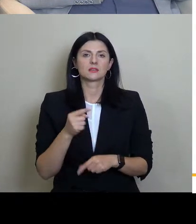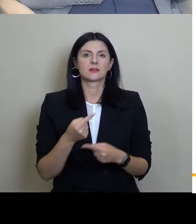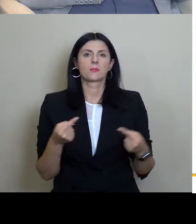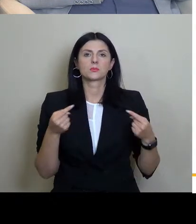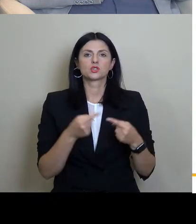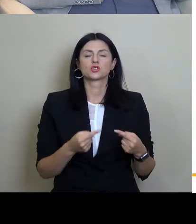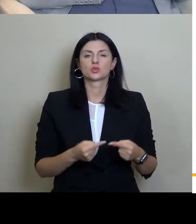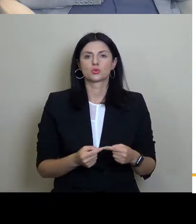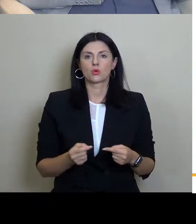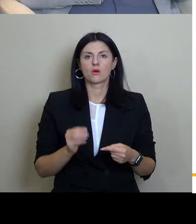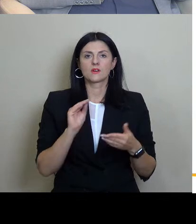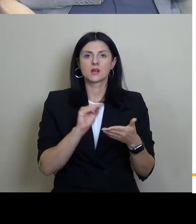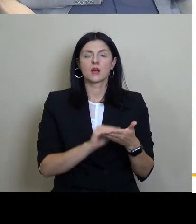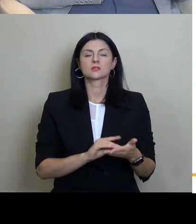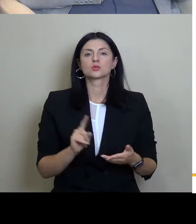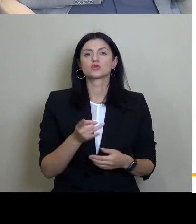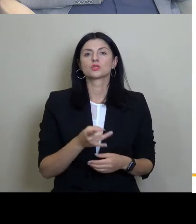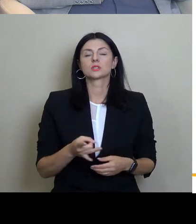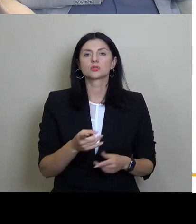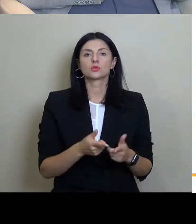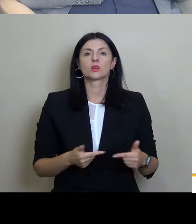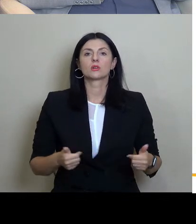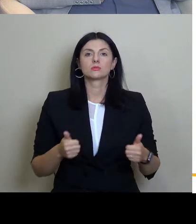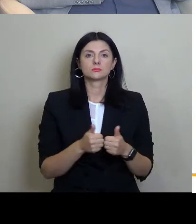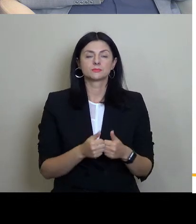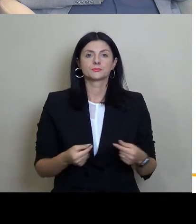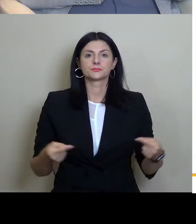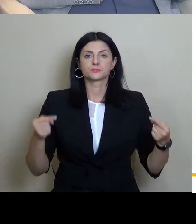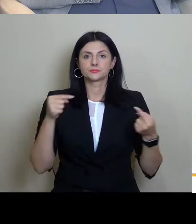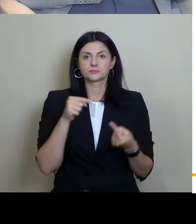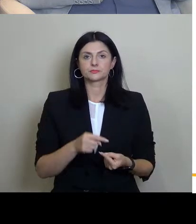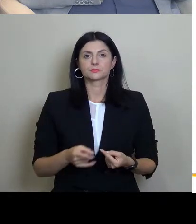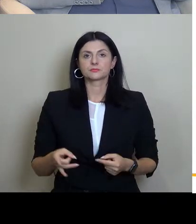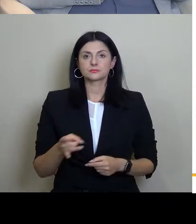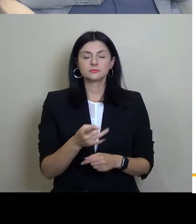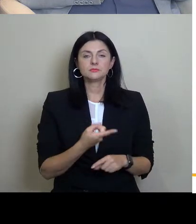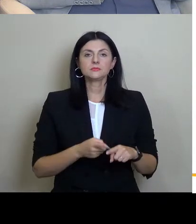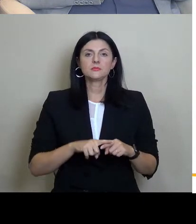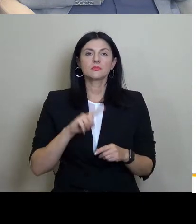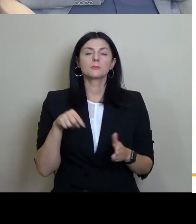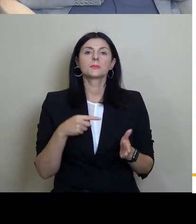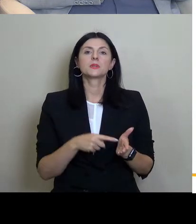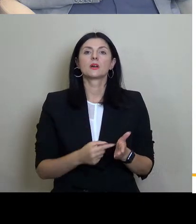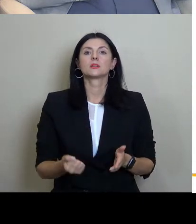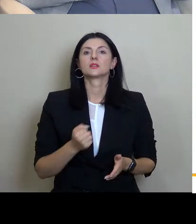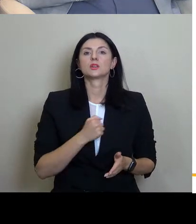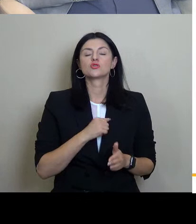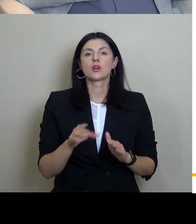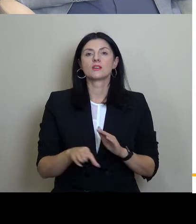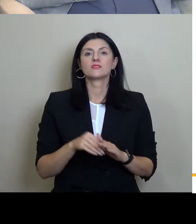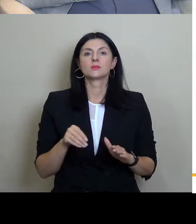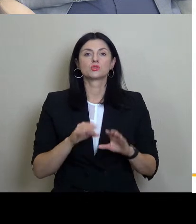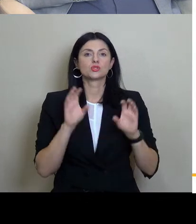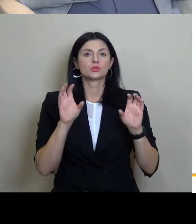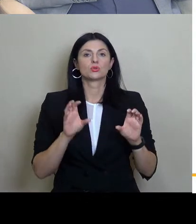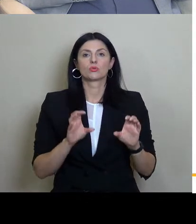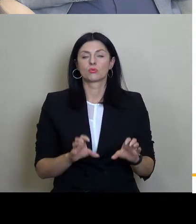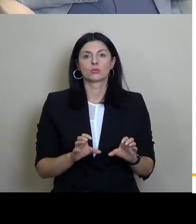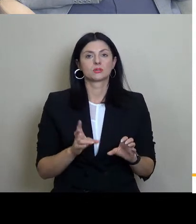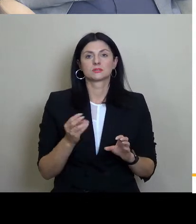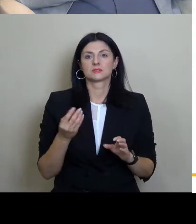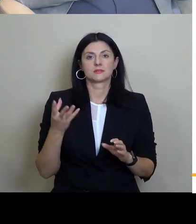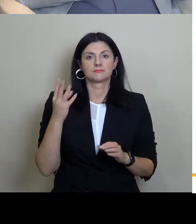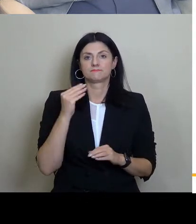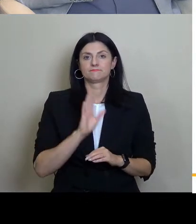mayors, and the law reads that the territorial constituency coincide with rayons in this system, but unfortunately